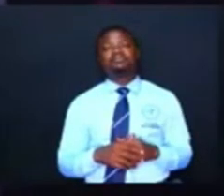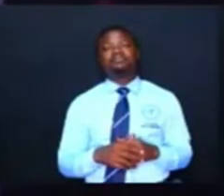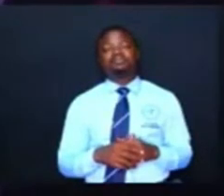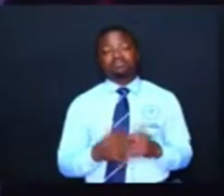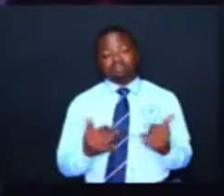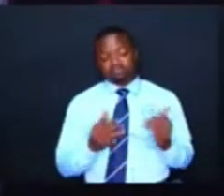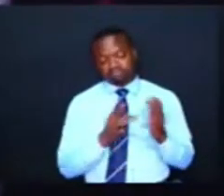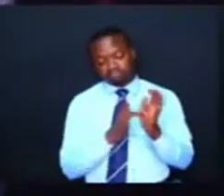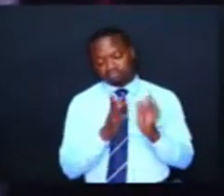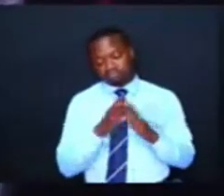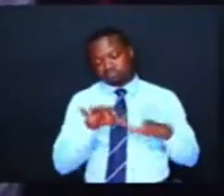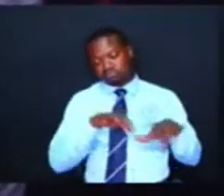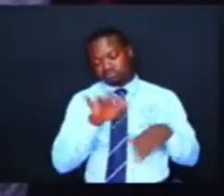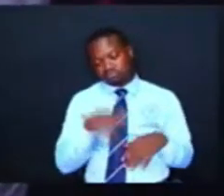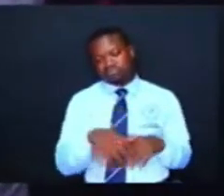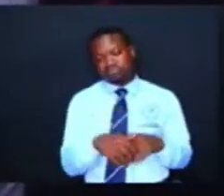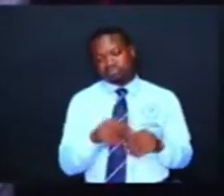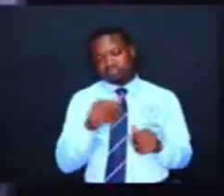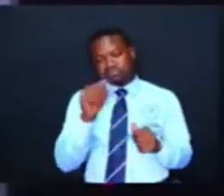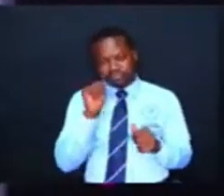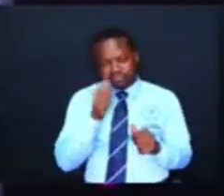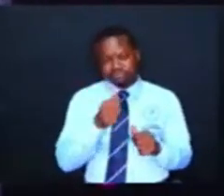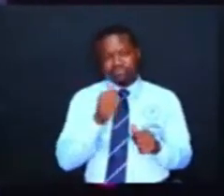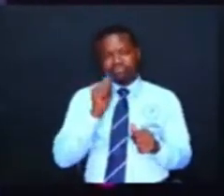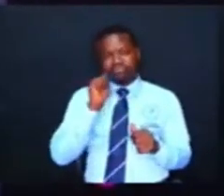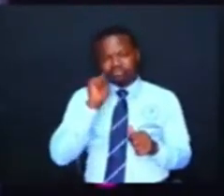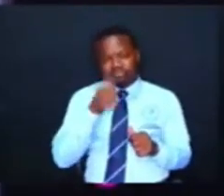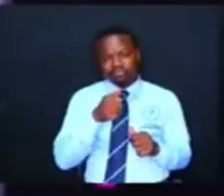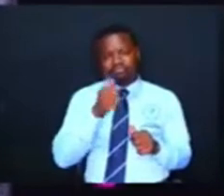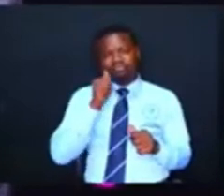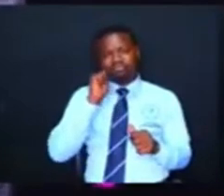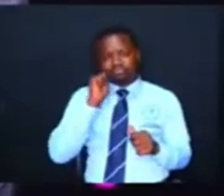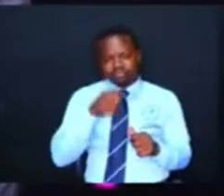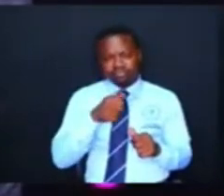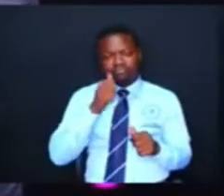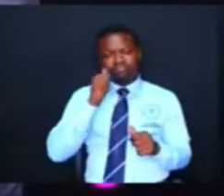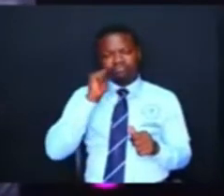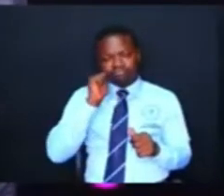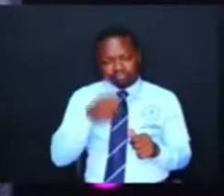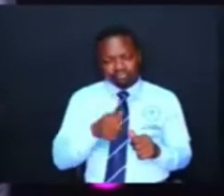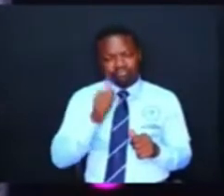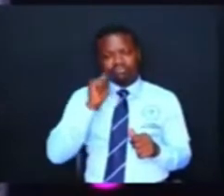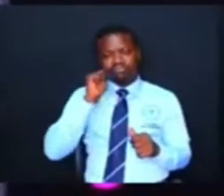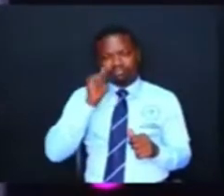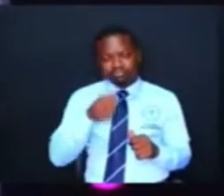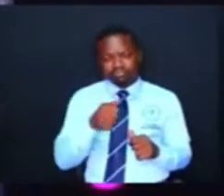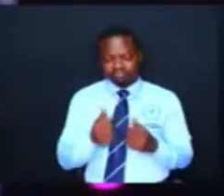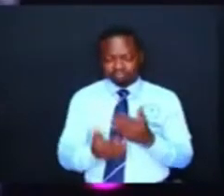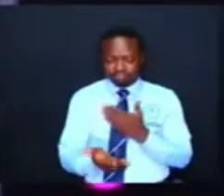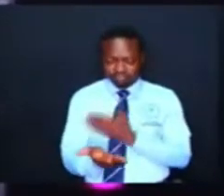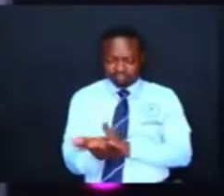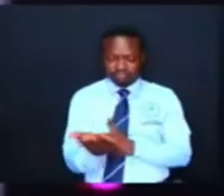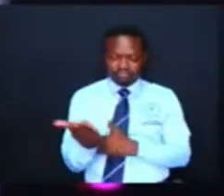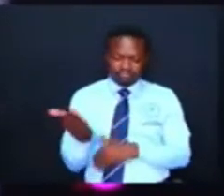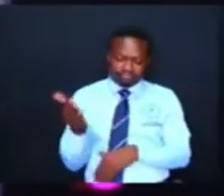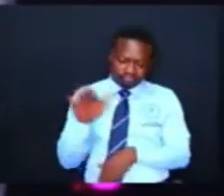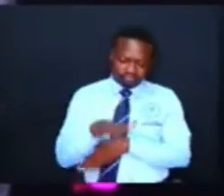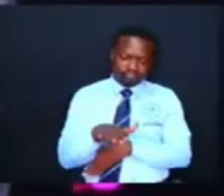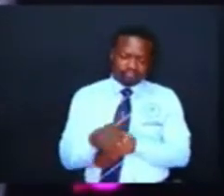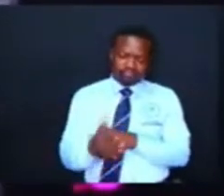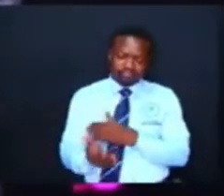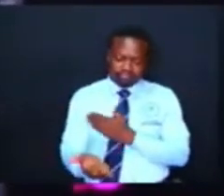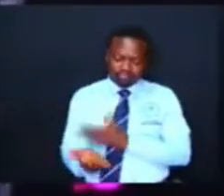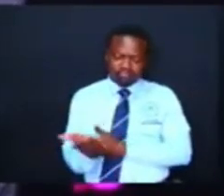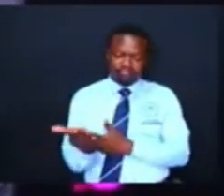this is Jesus. Yesu nie each day. Debiara each day. Debiara each night anadubiara all